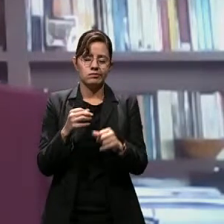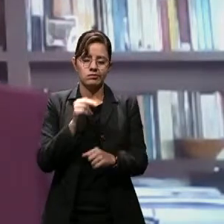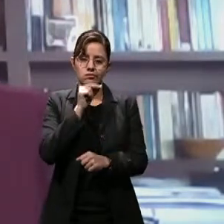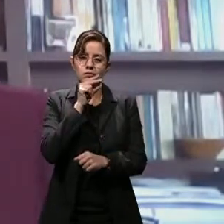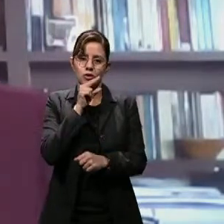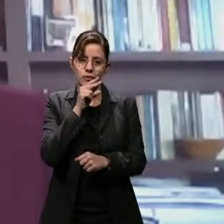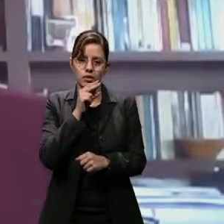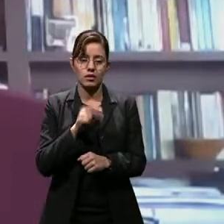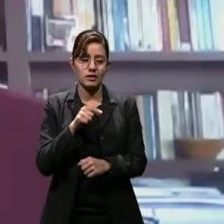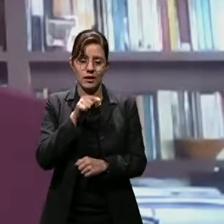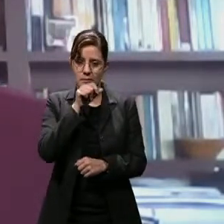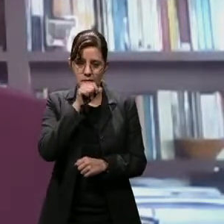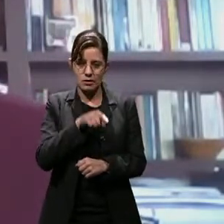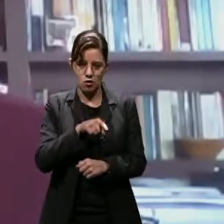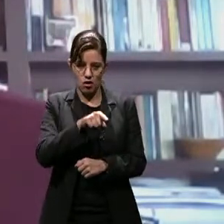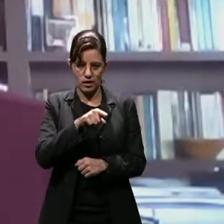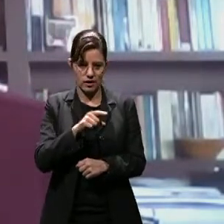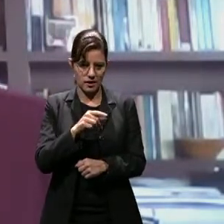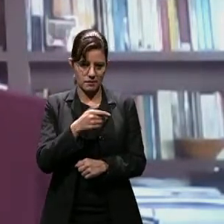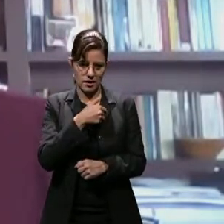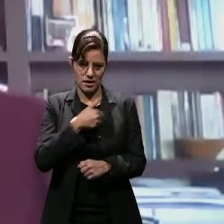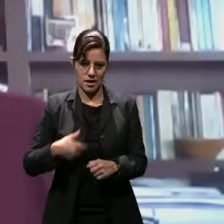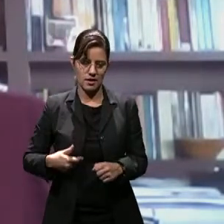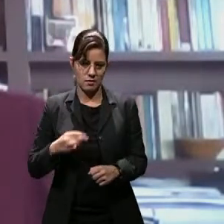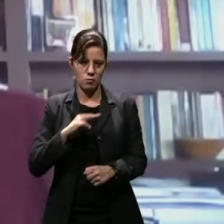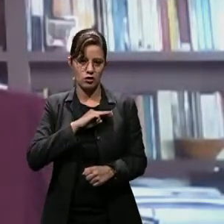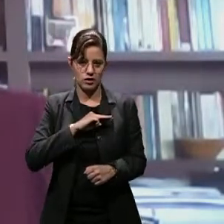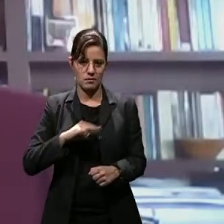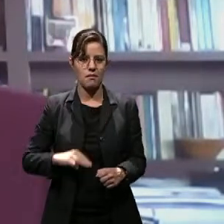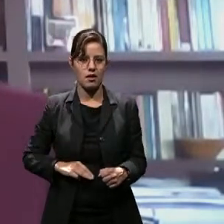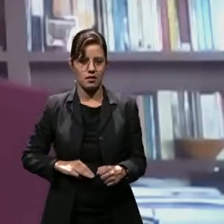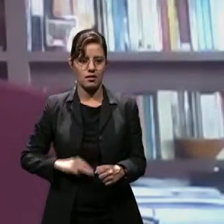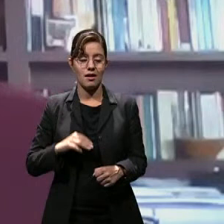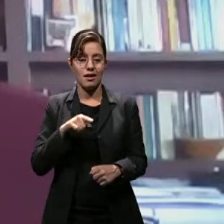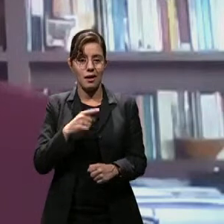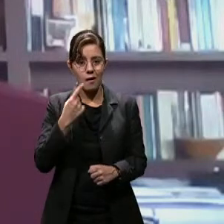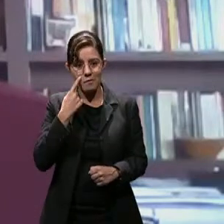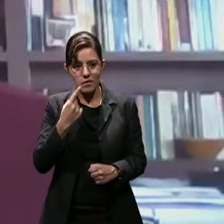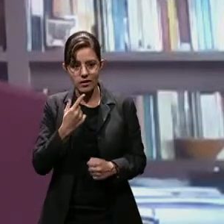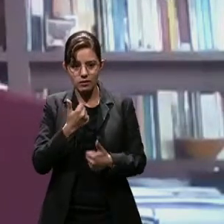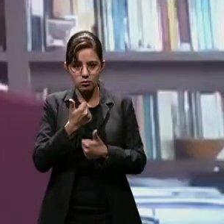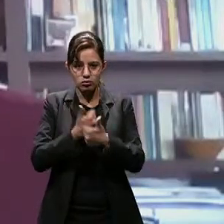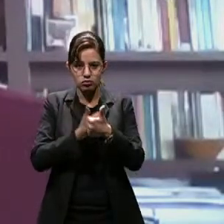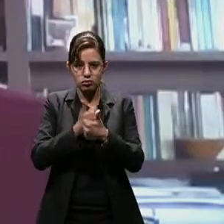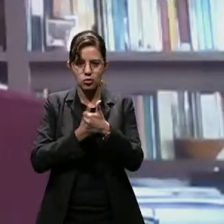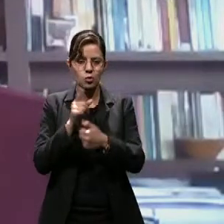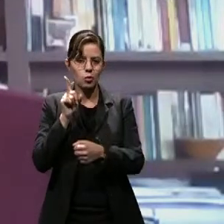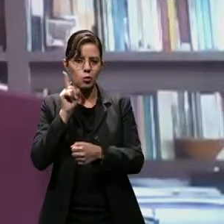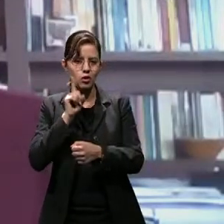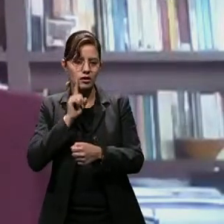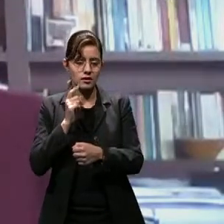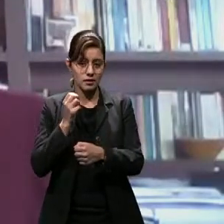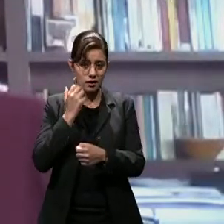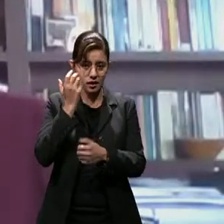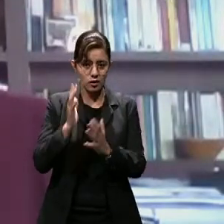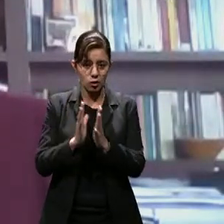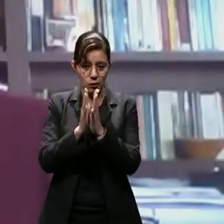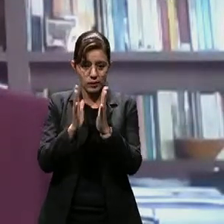very concerning manner, tell you that in these positions, it has been more